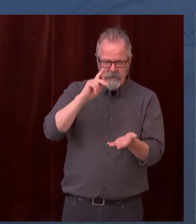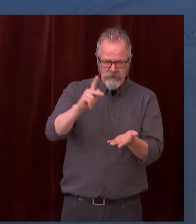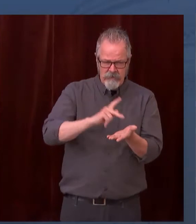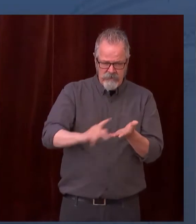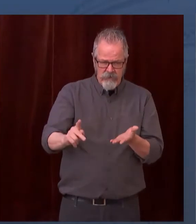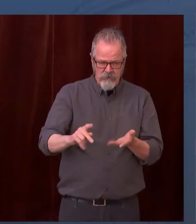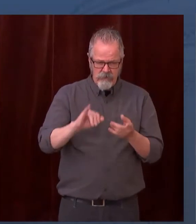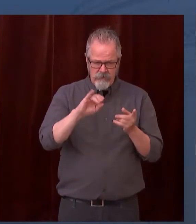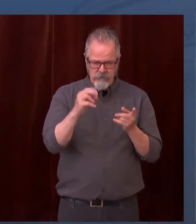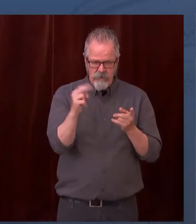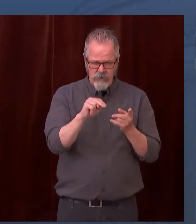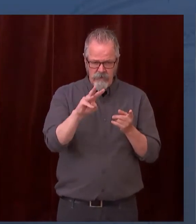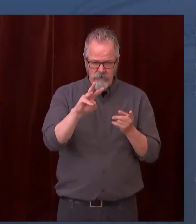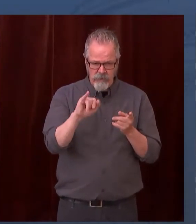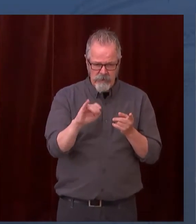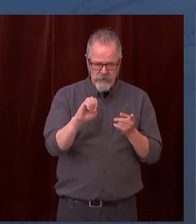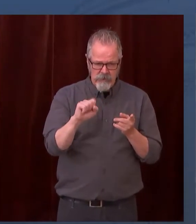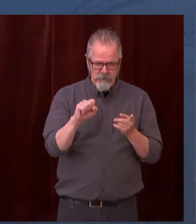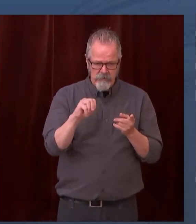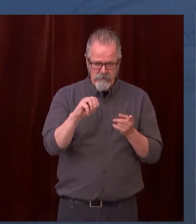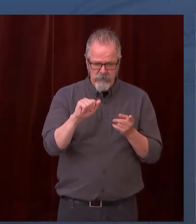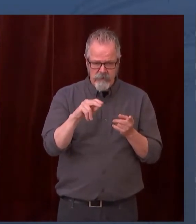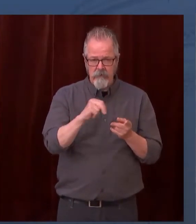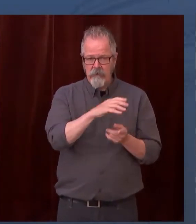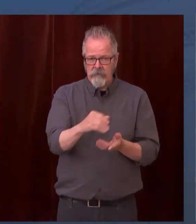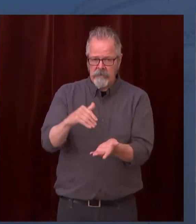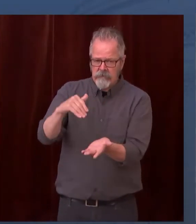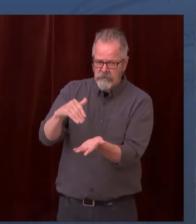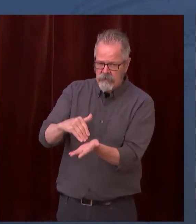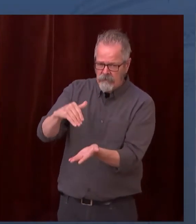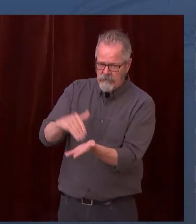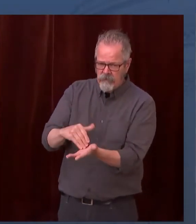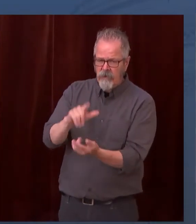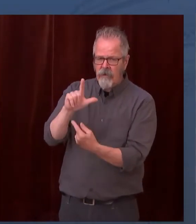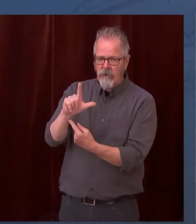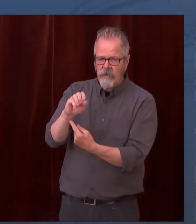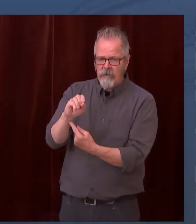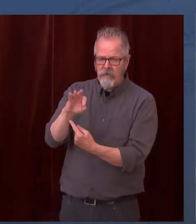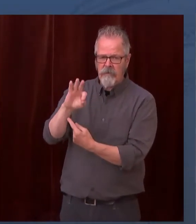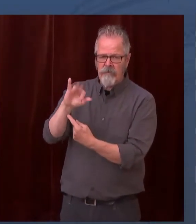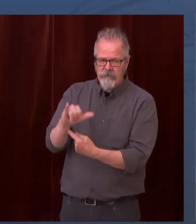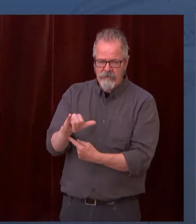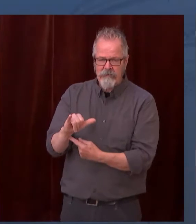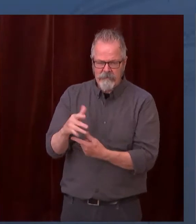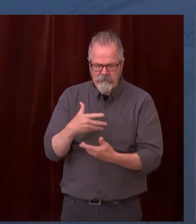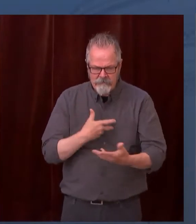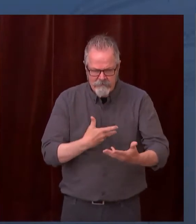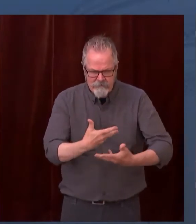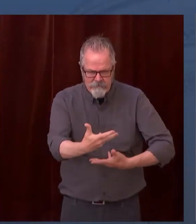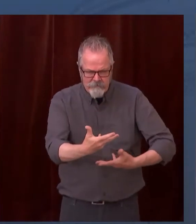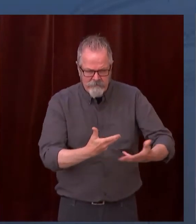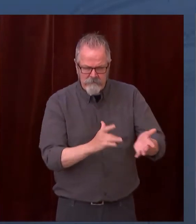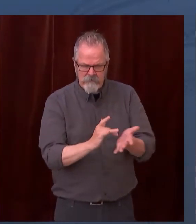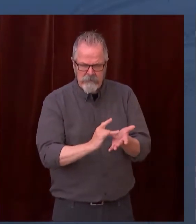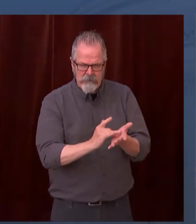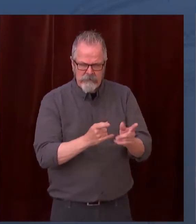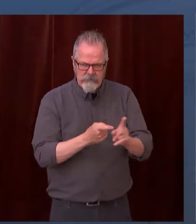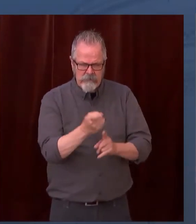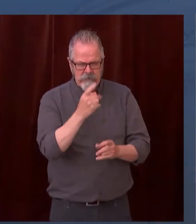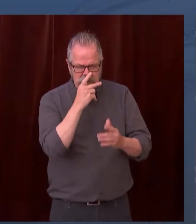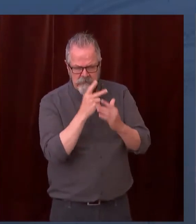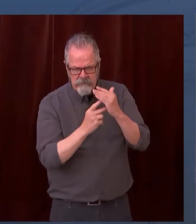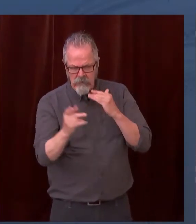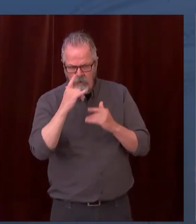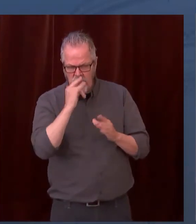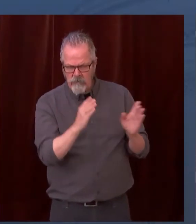they've helped us develop that roadmap to recovery. And you've heard about it, what we're willing to do and what we have been doing, because we've